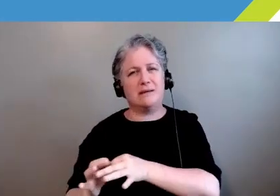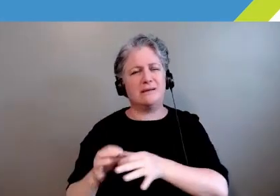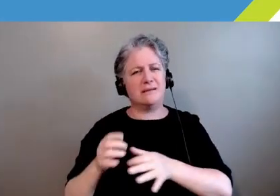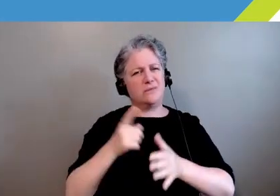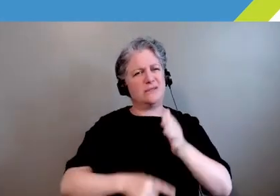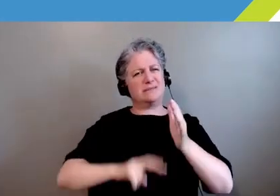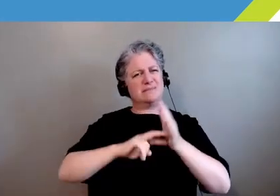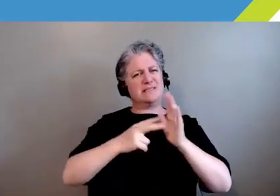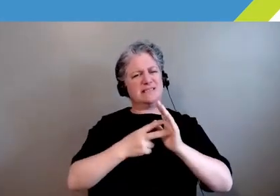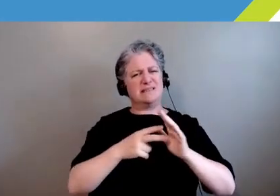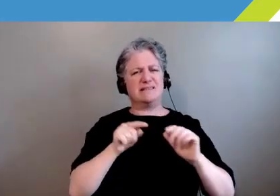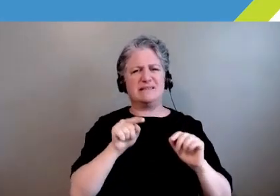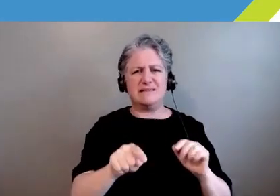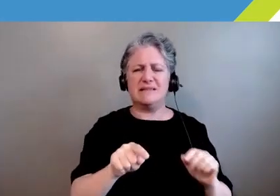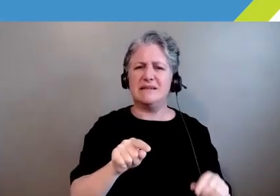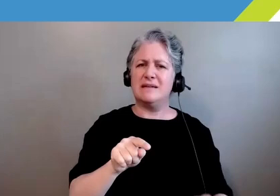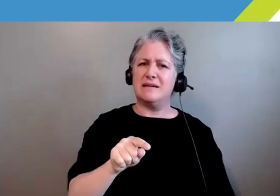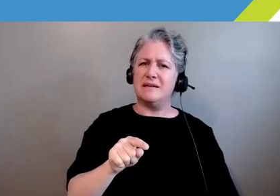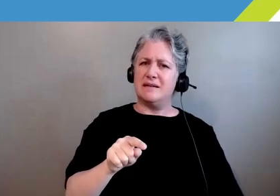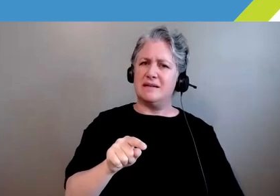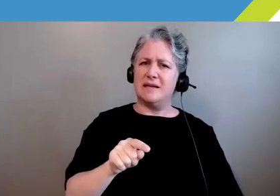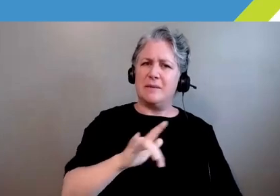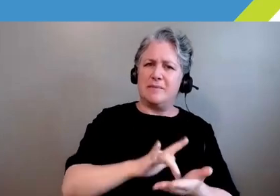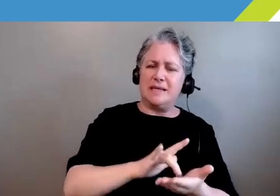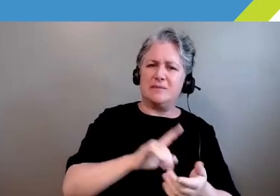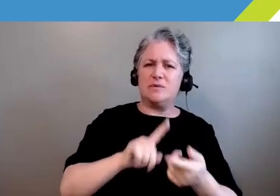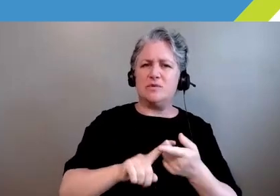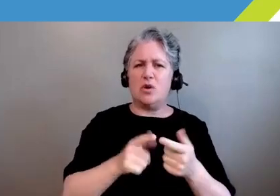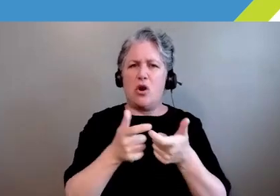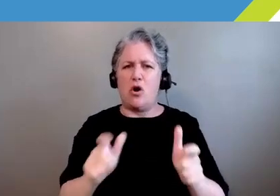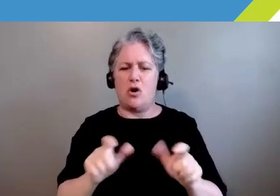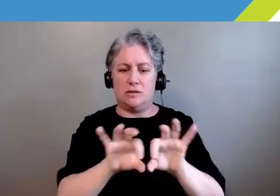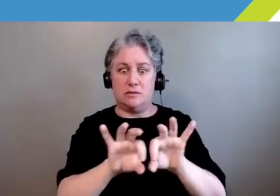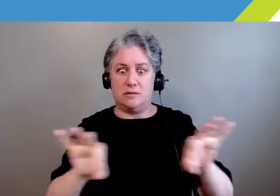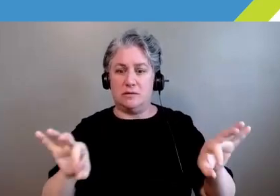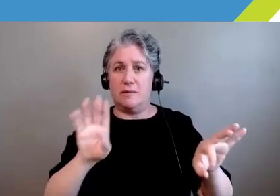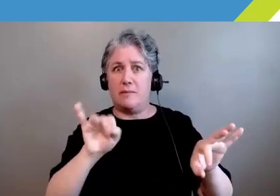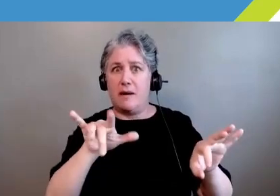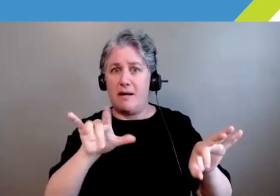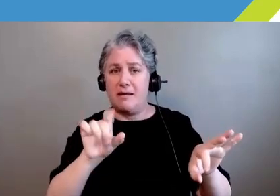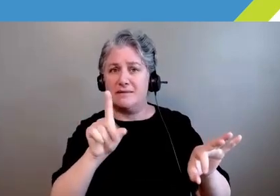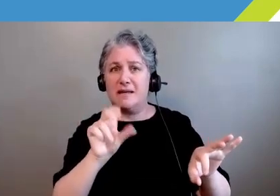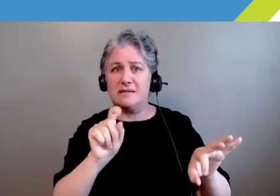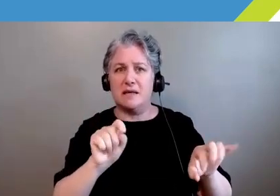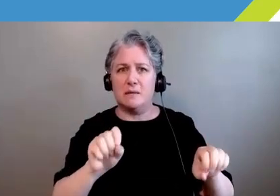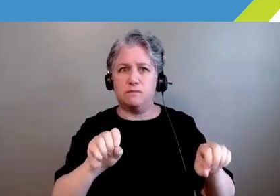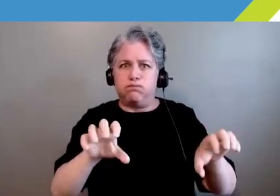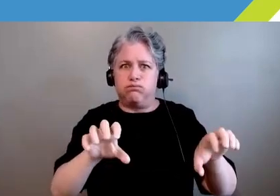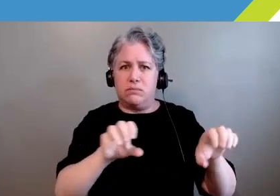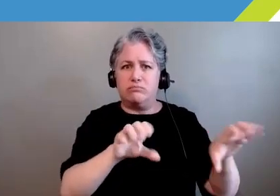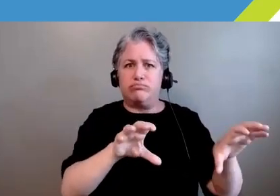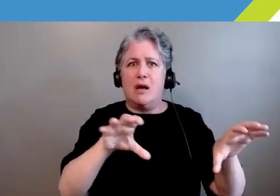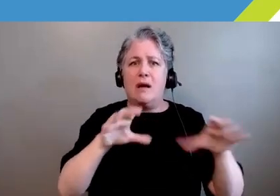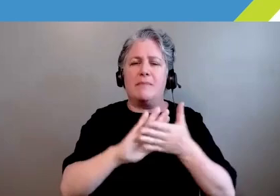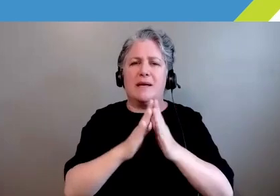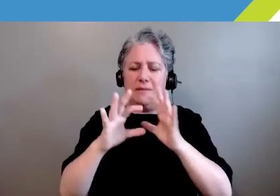have inflammation in your medium to large bile ducts that leads to narrowing and that leads